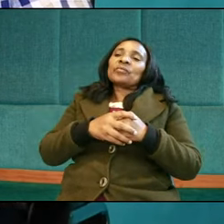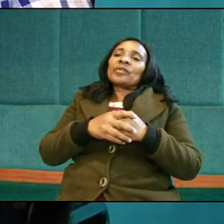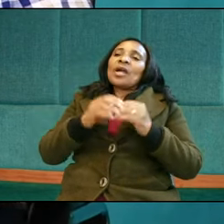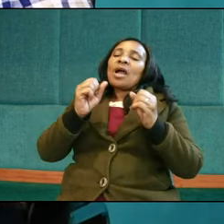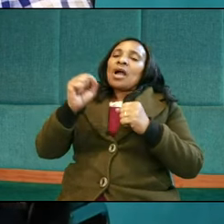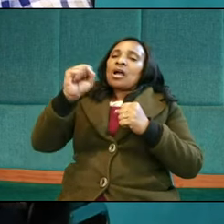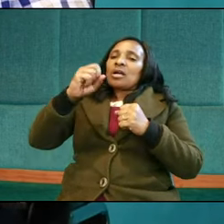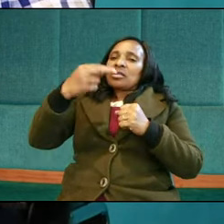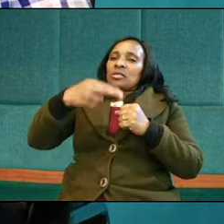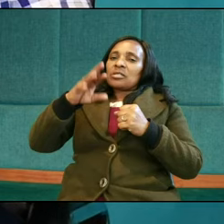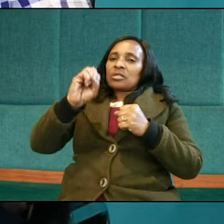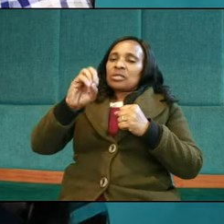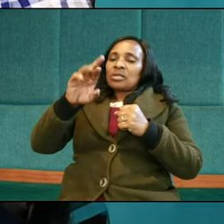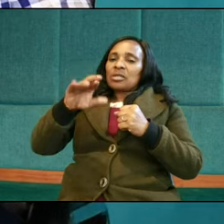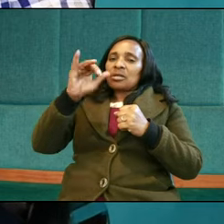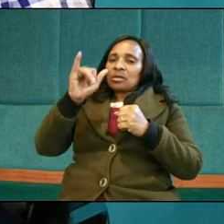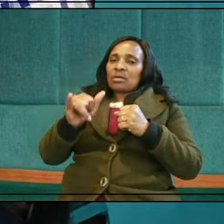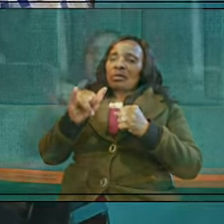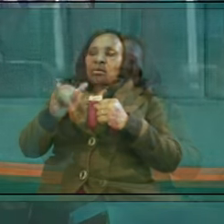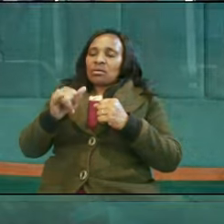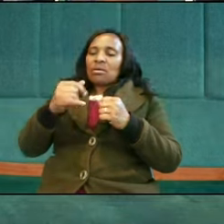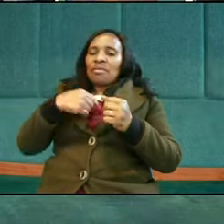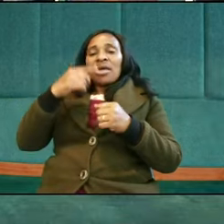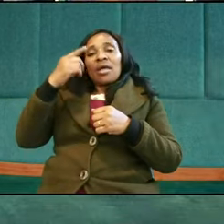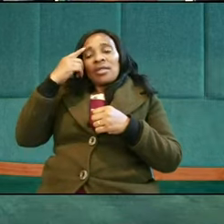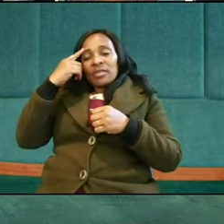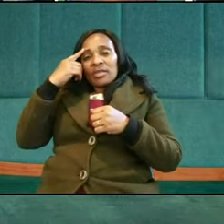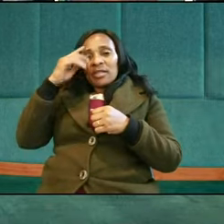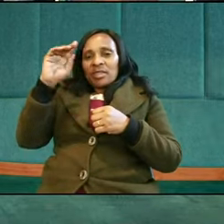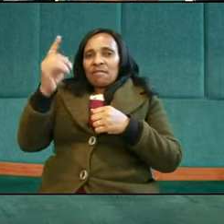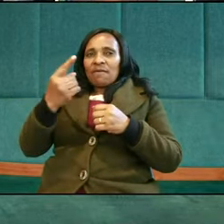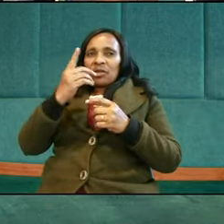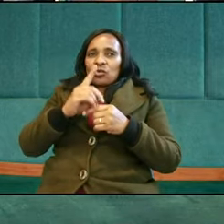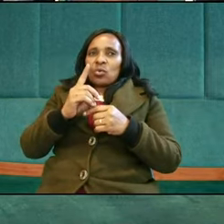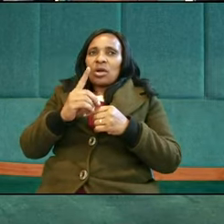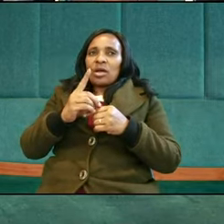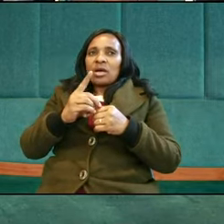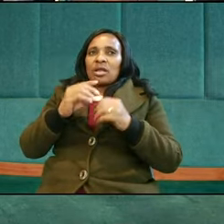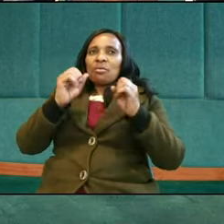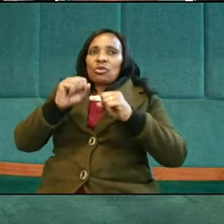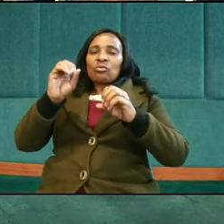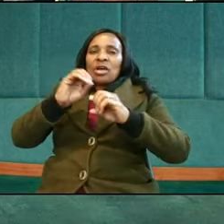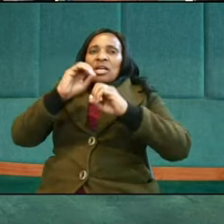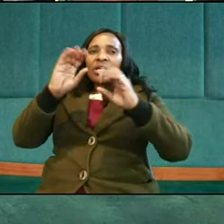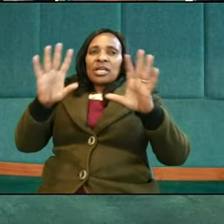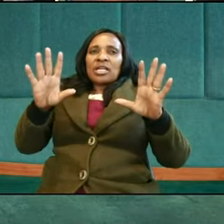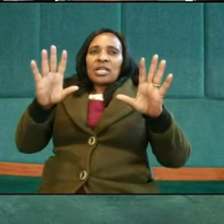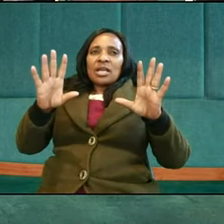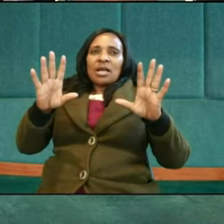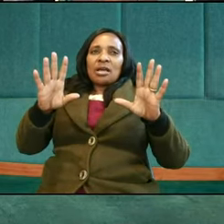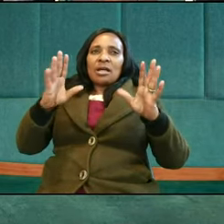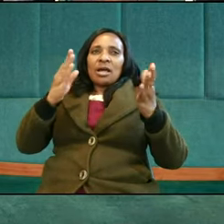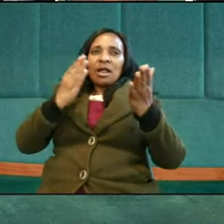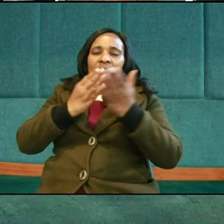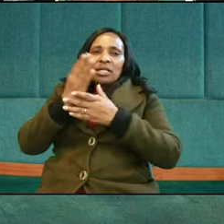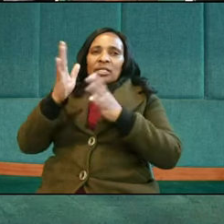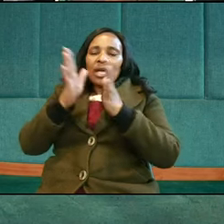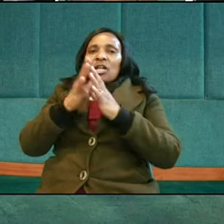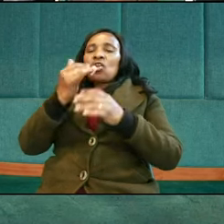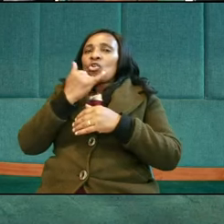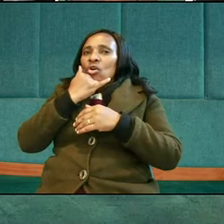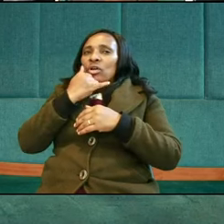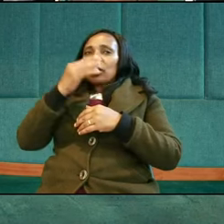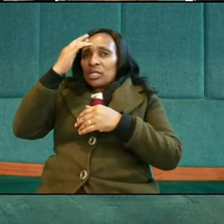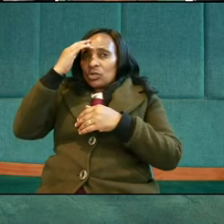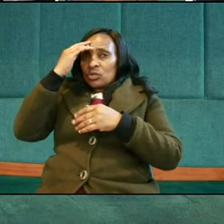Ashley, why don't you go first? I think the first one would be a clear sense of right and wrong. Mm-hmm. And the reason I